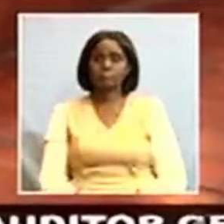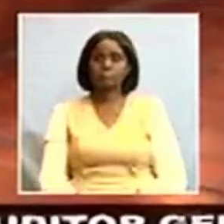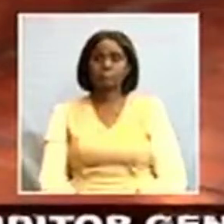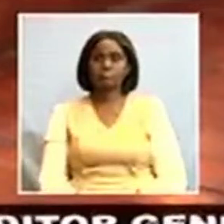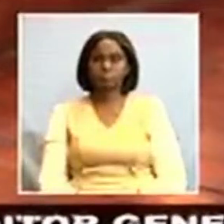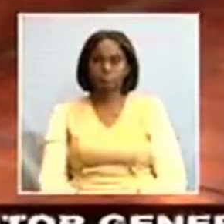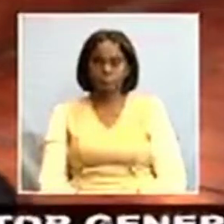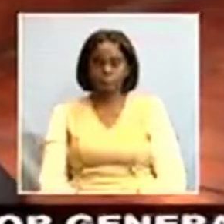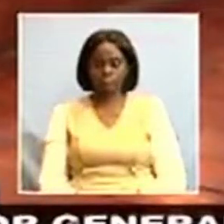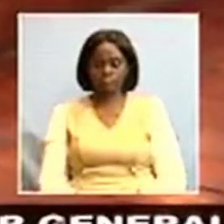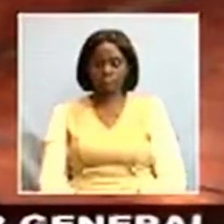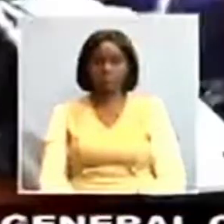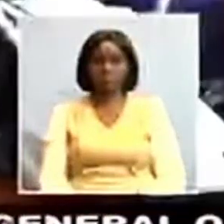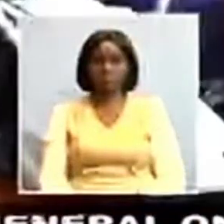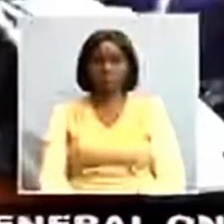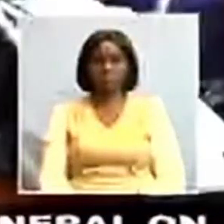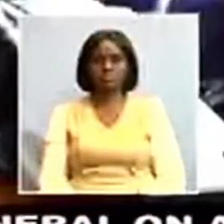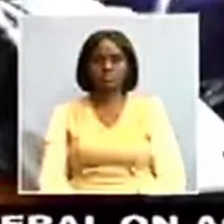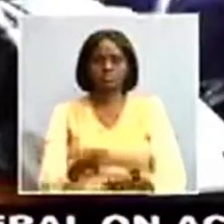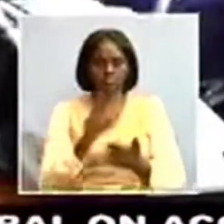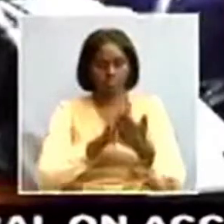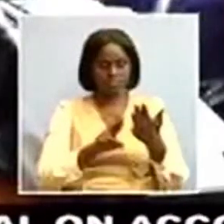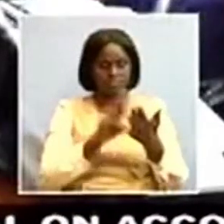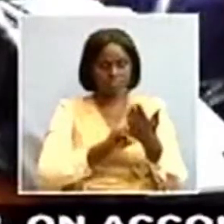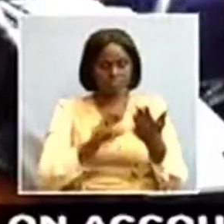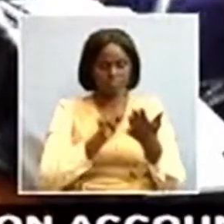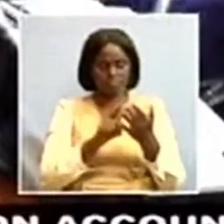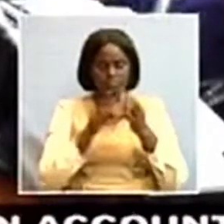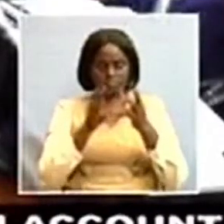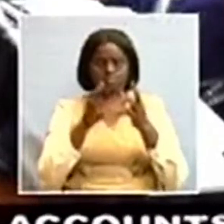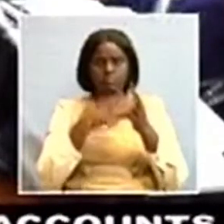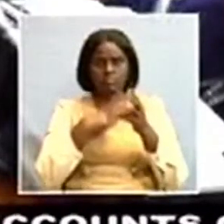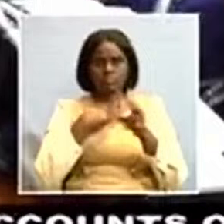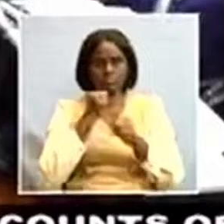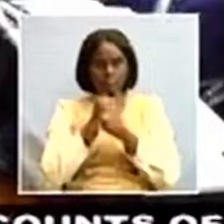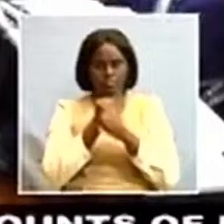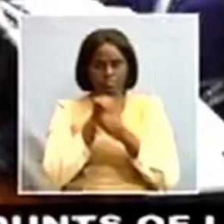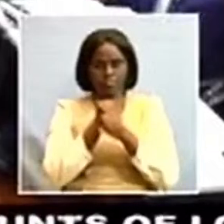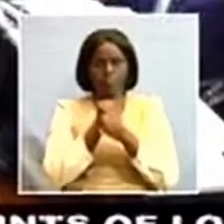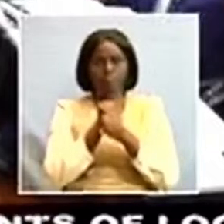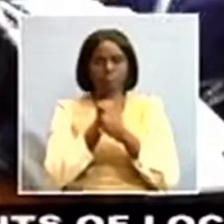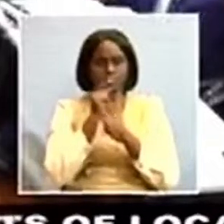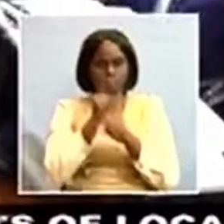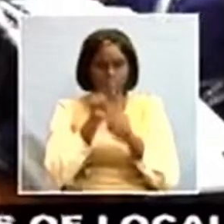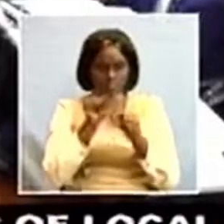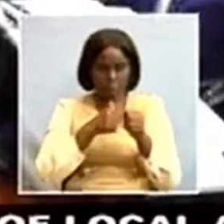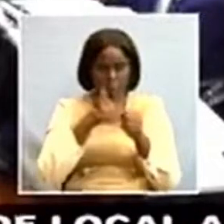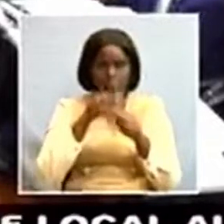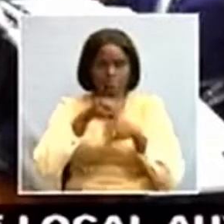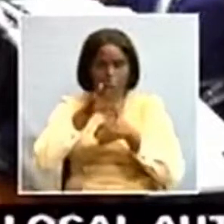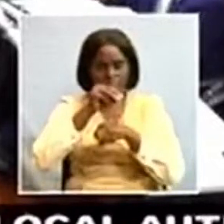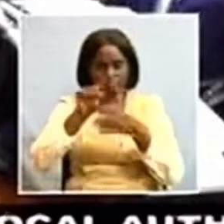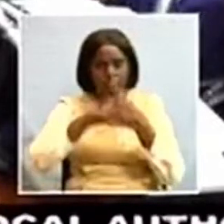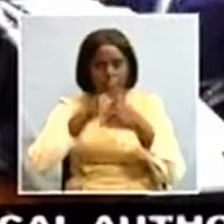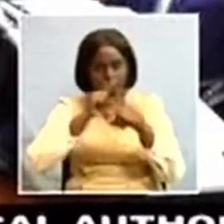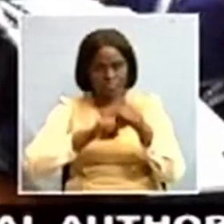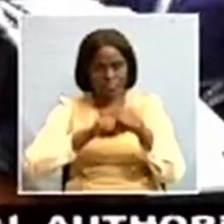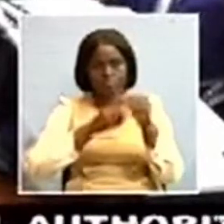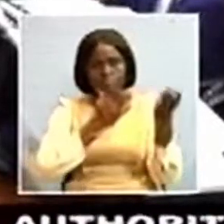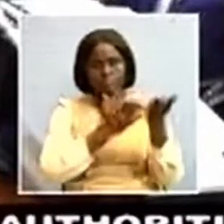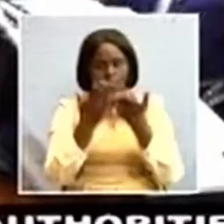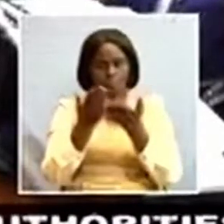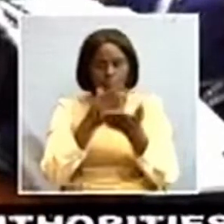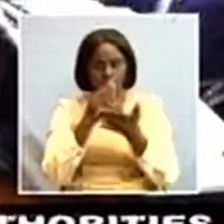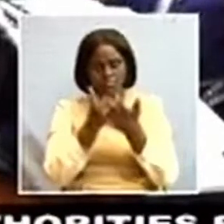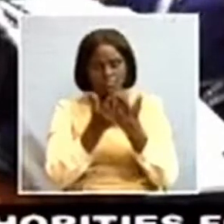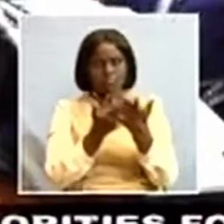I've gone through the ledgers, and the way they have done it, that's how it's supposed to be. However, I would advise that next time they bring them at